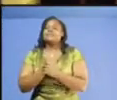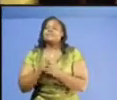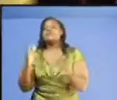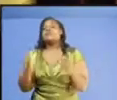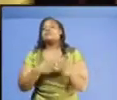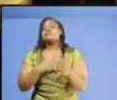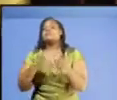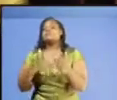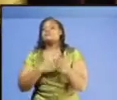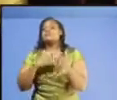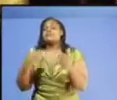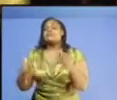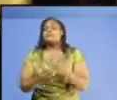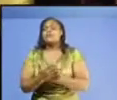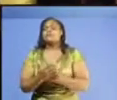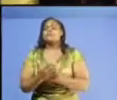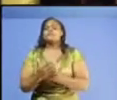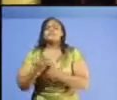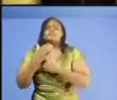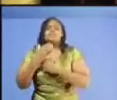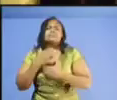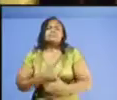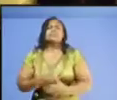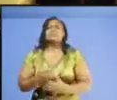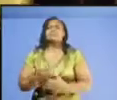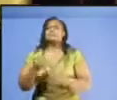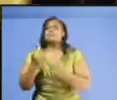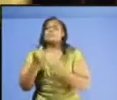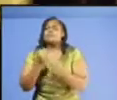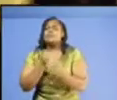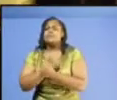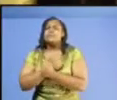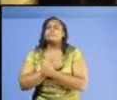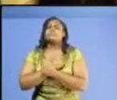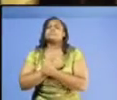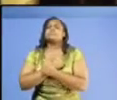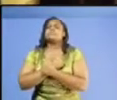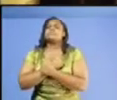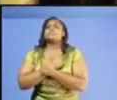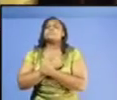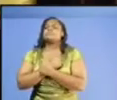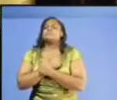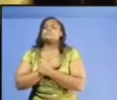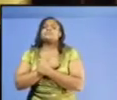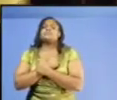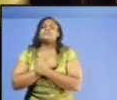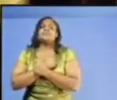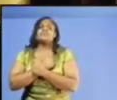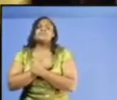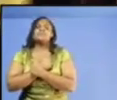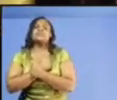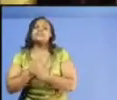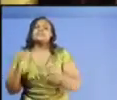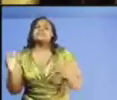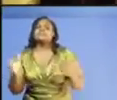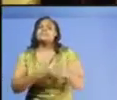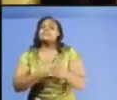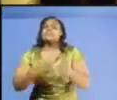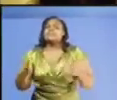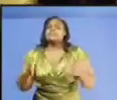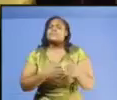sing a song for me that I've grown to love. I will sing of the goodness of